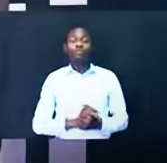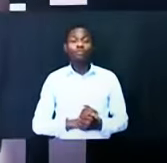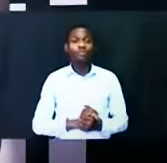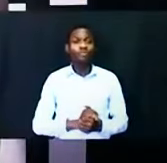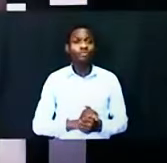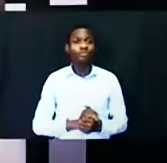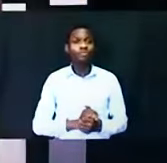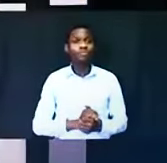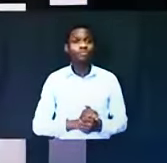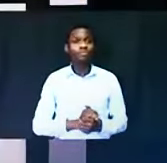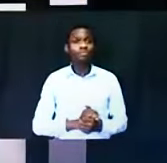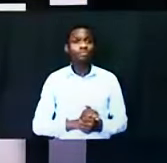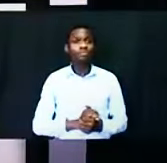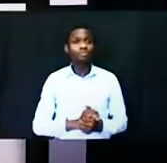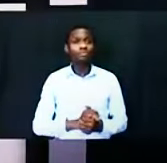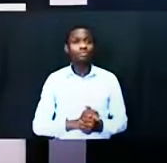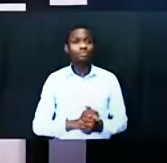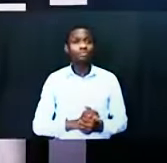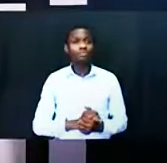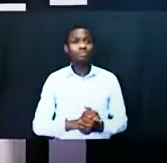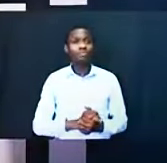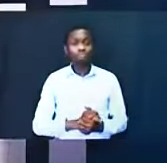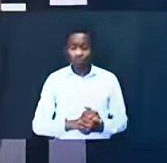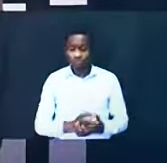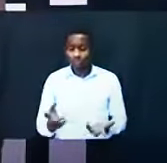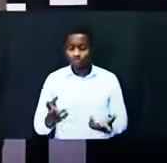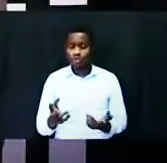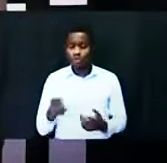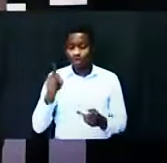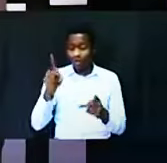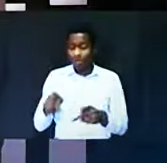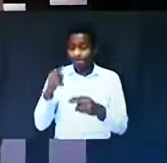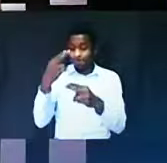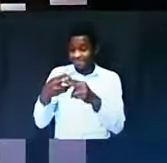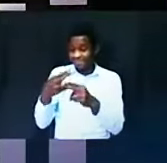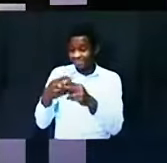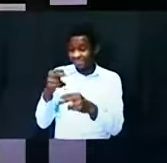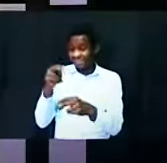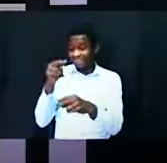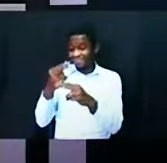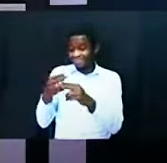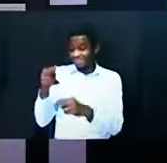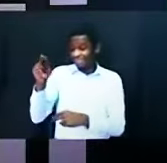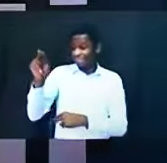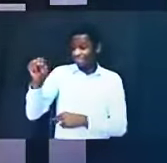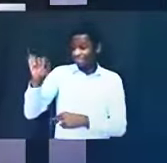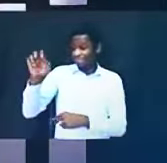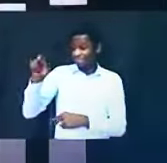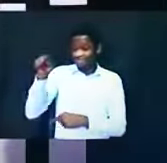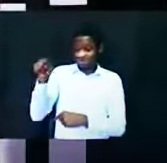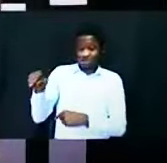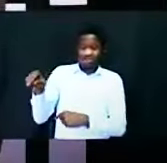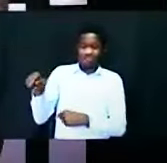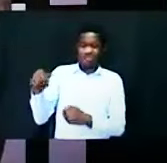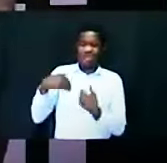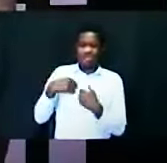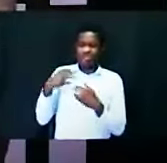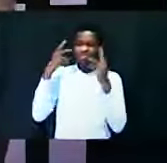we talk about someone who has experience and knowledge. Now he has seen a